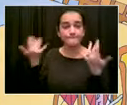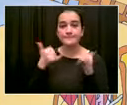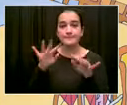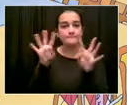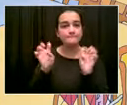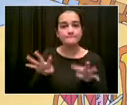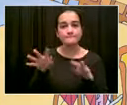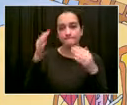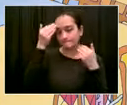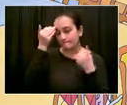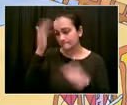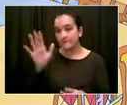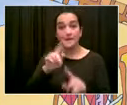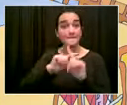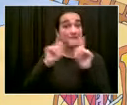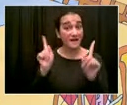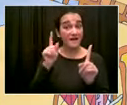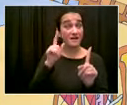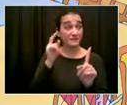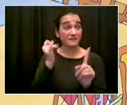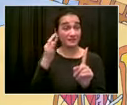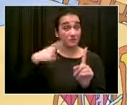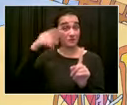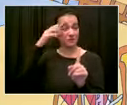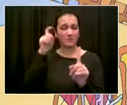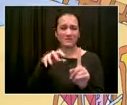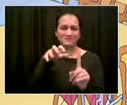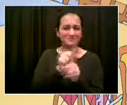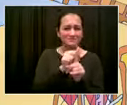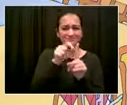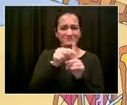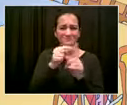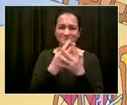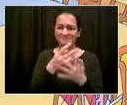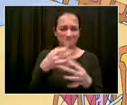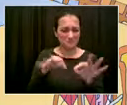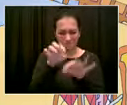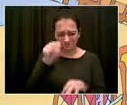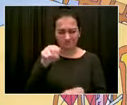Our next question goes to Anna Sterling from New York One.